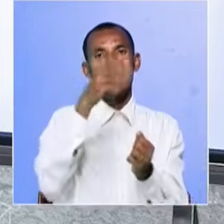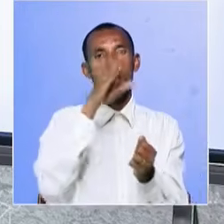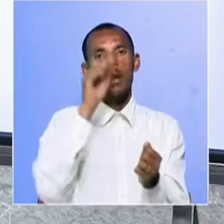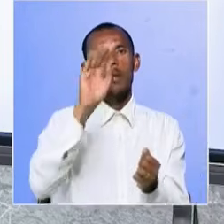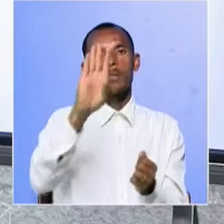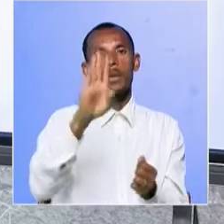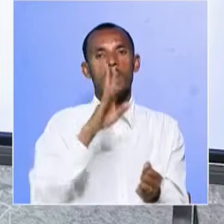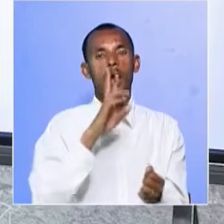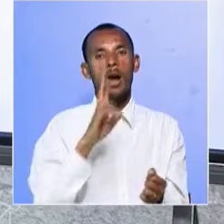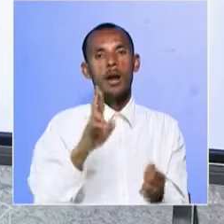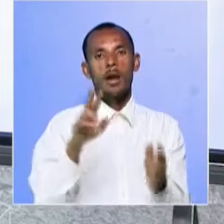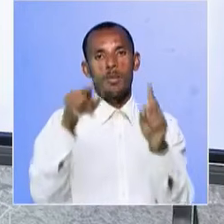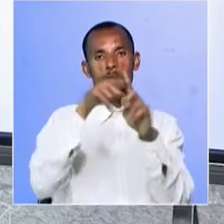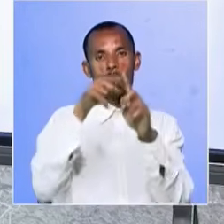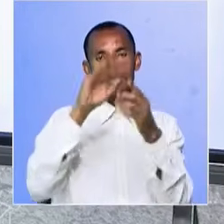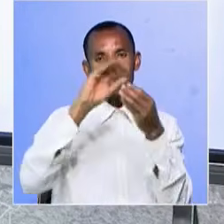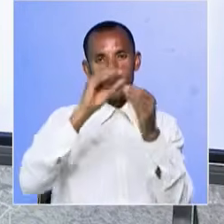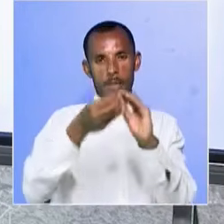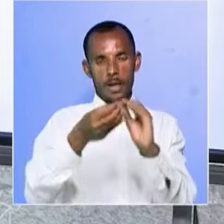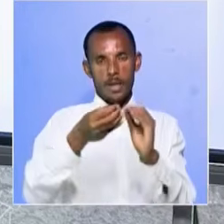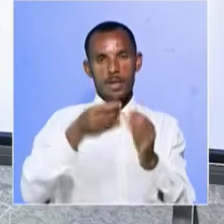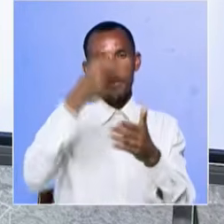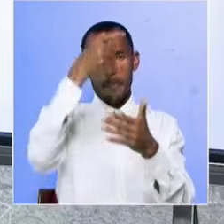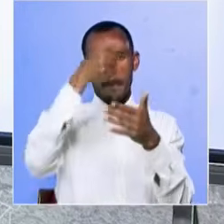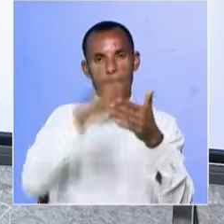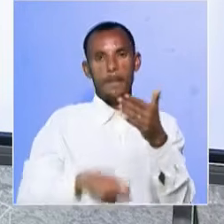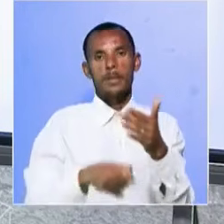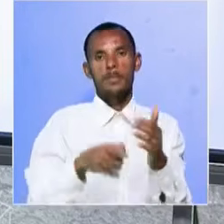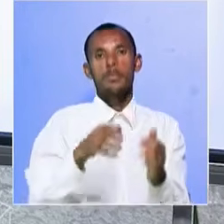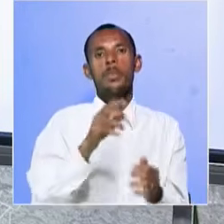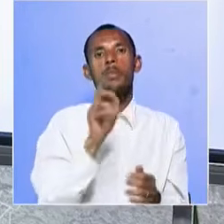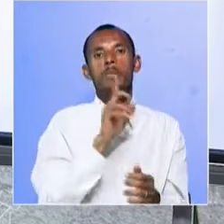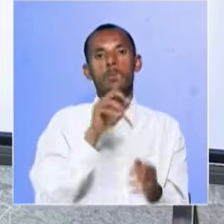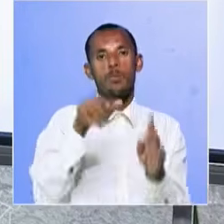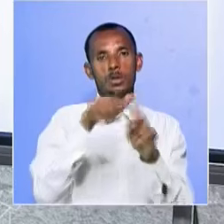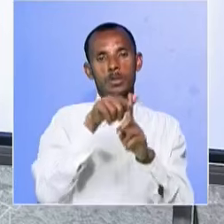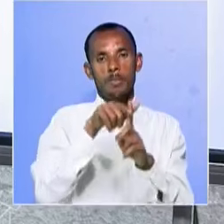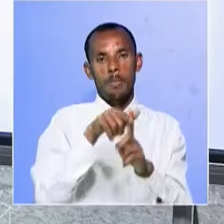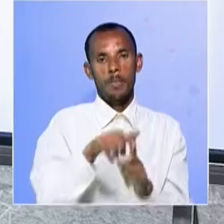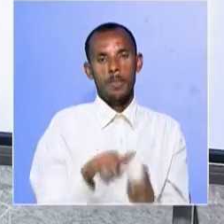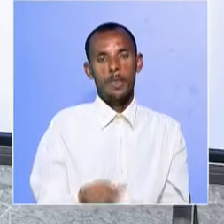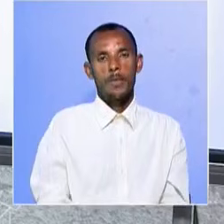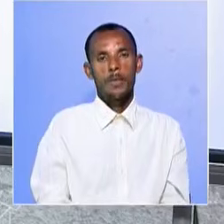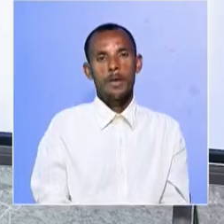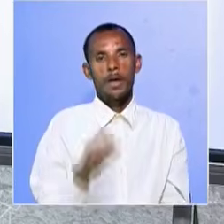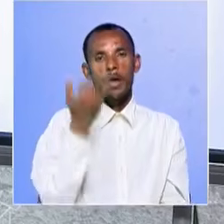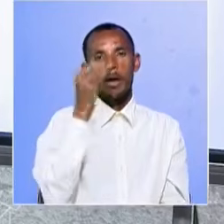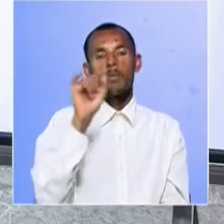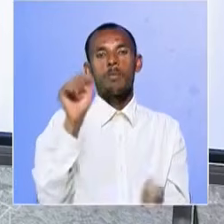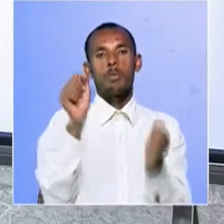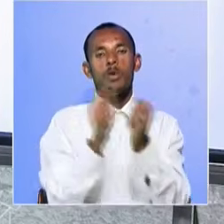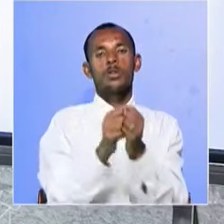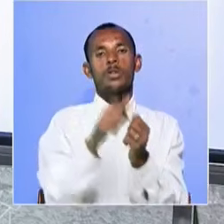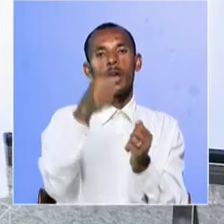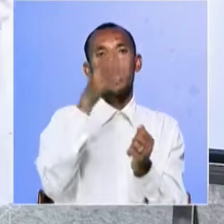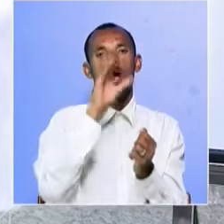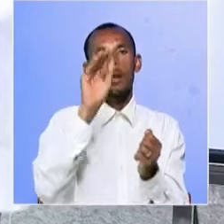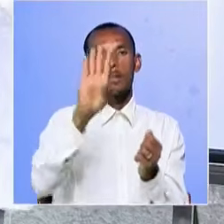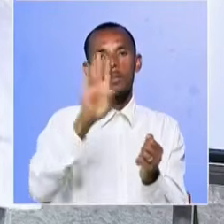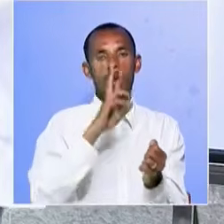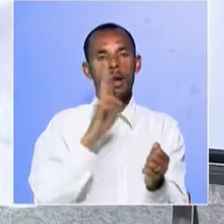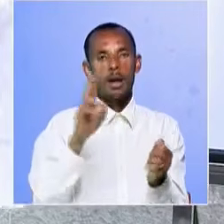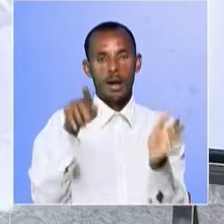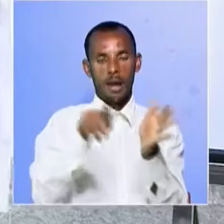B are positive, the quotient C will be positive. If both A and B